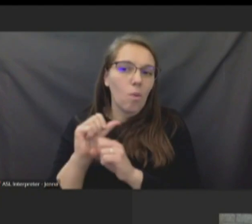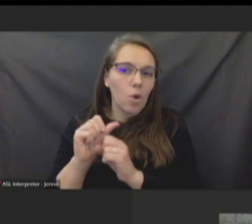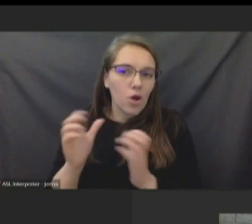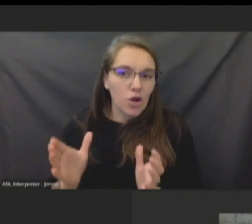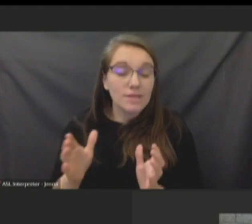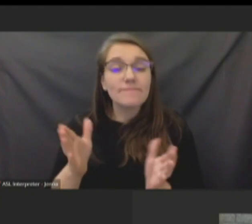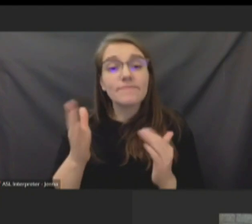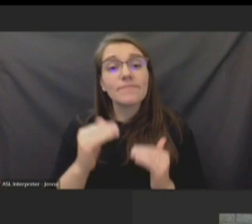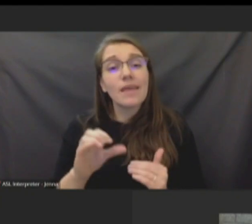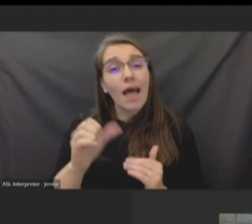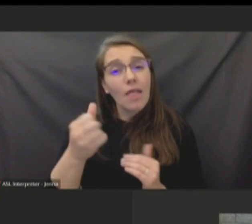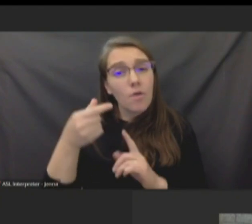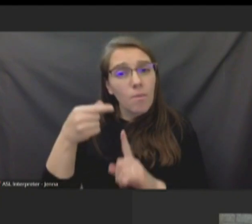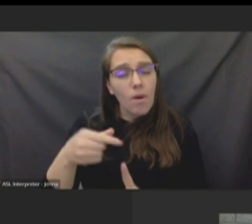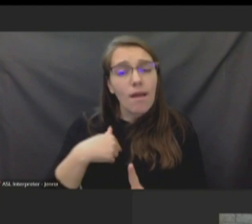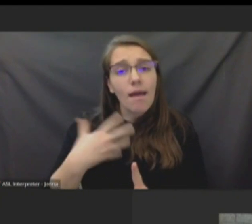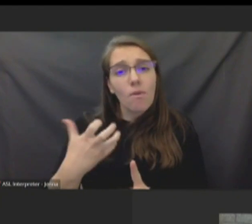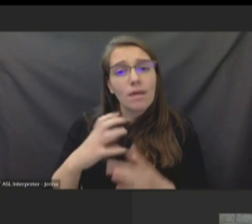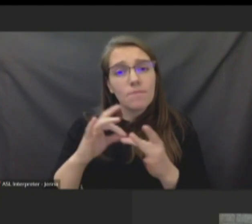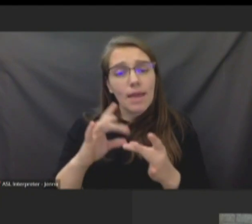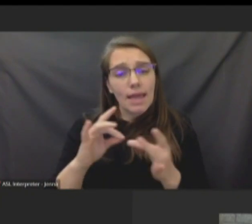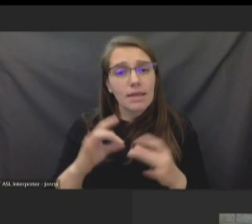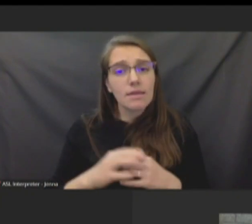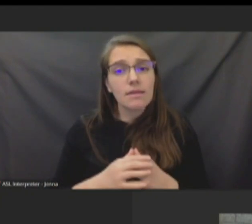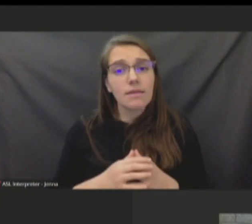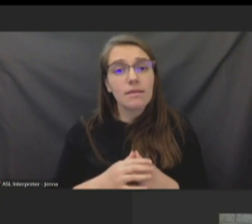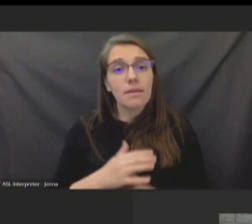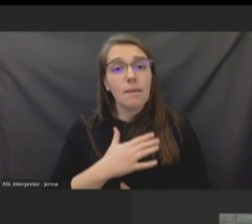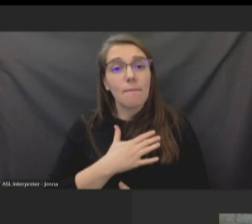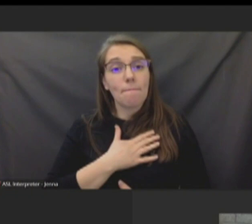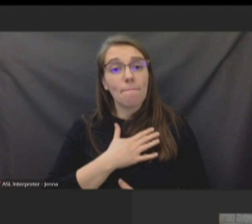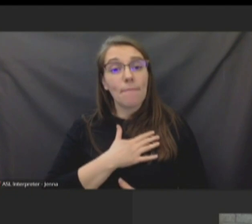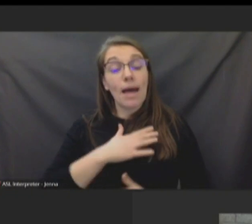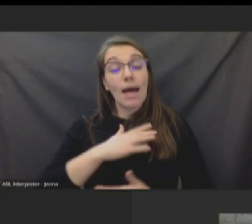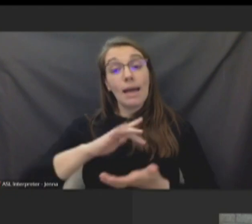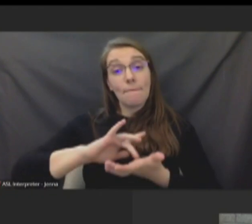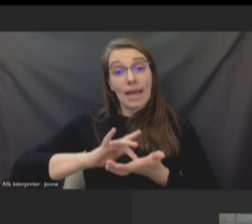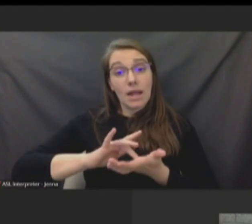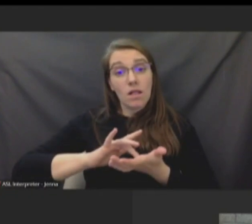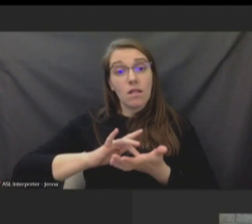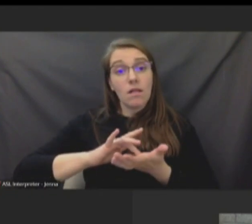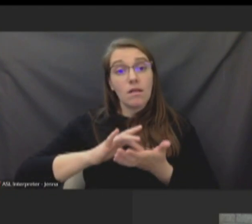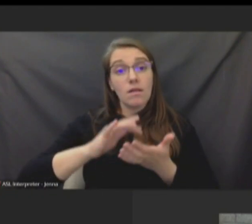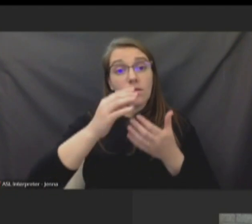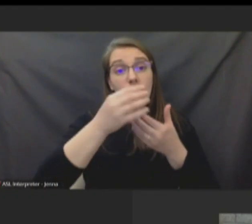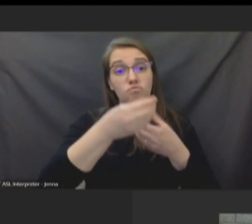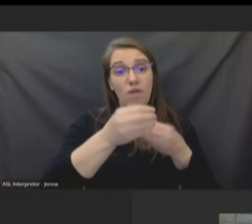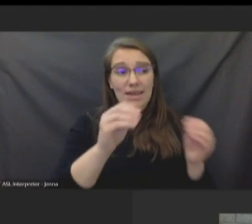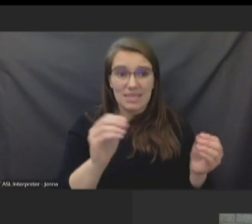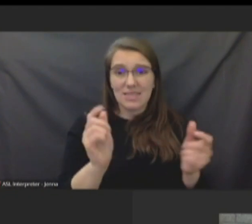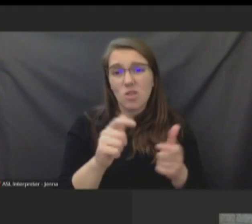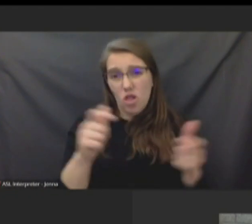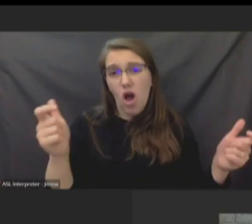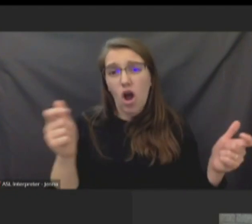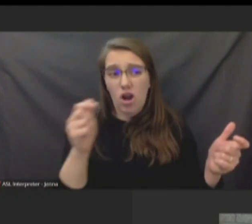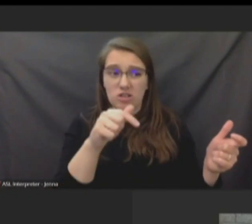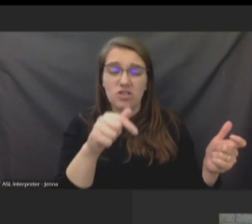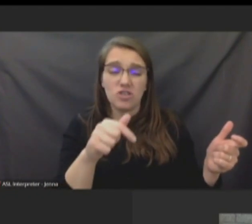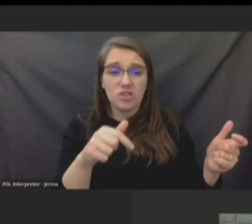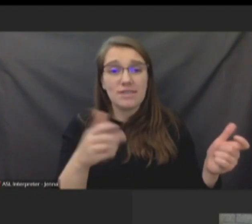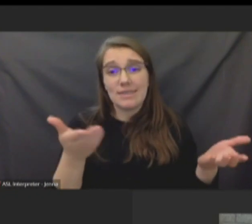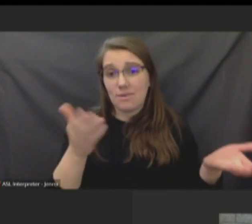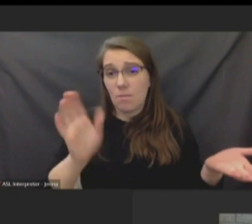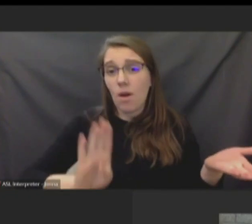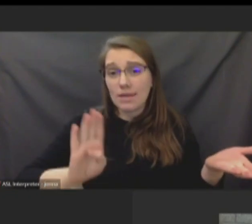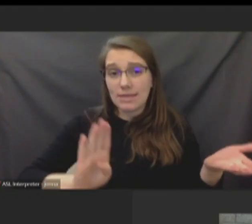point that I just wanted to make, my medical practice, is a pretty large medical practice here in